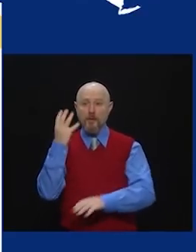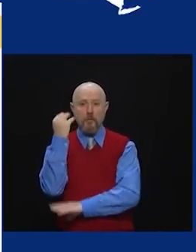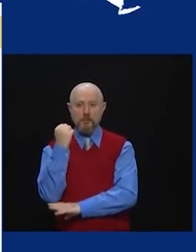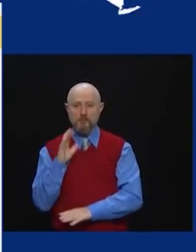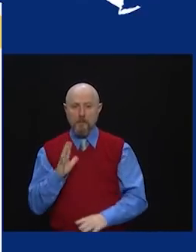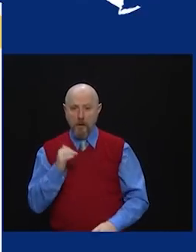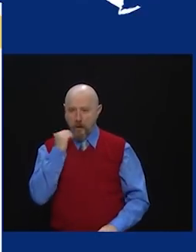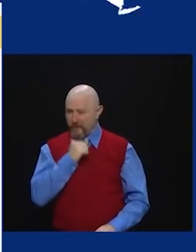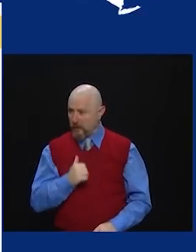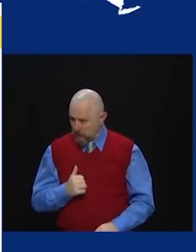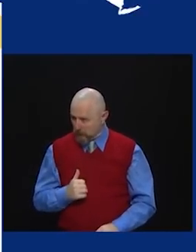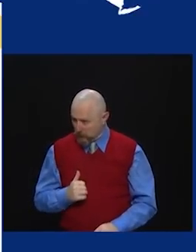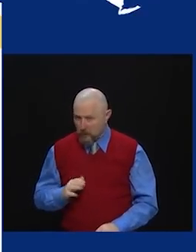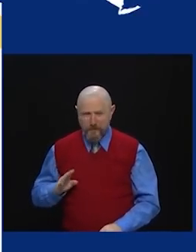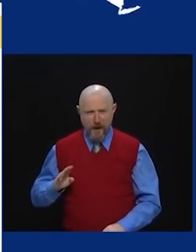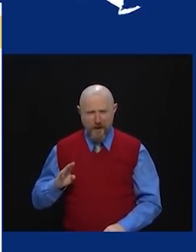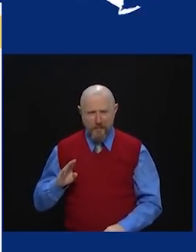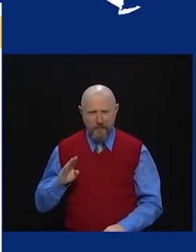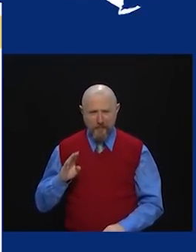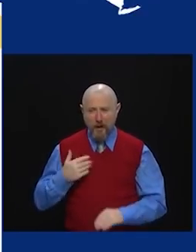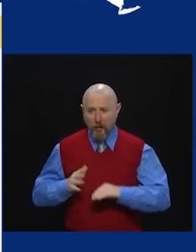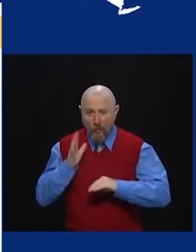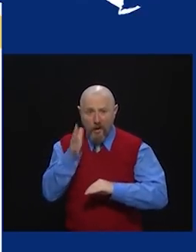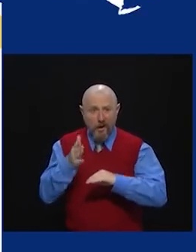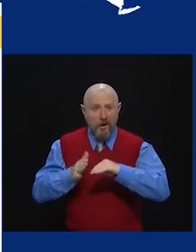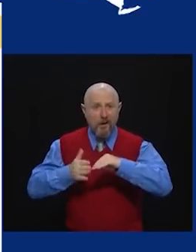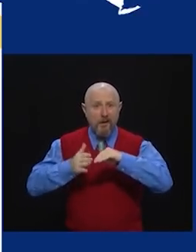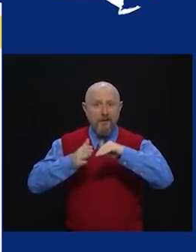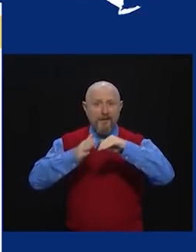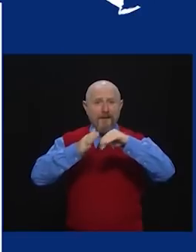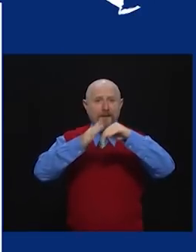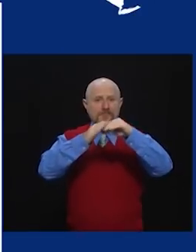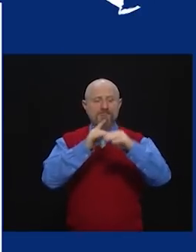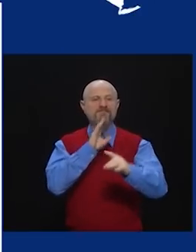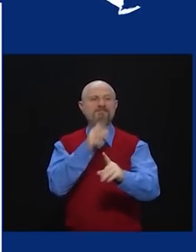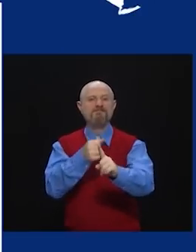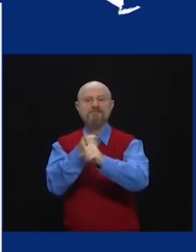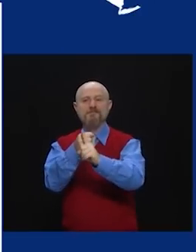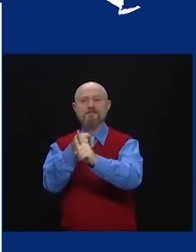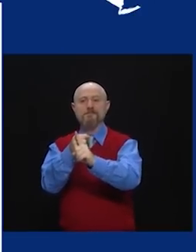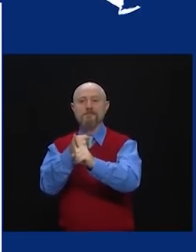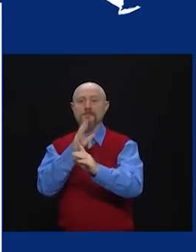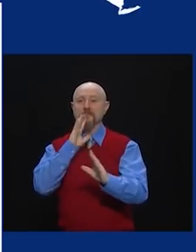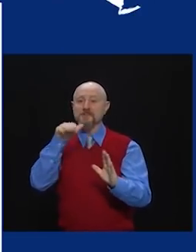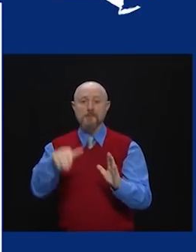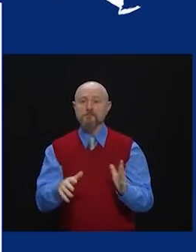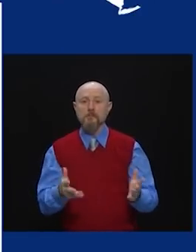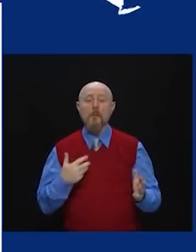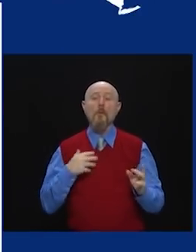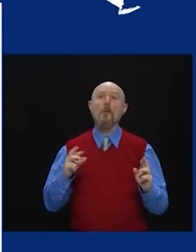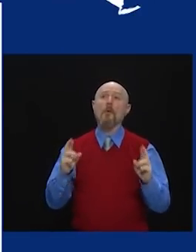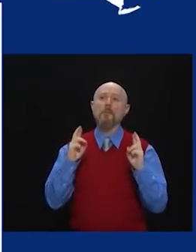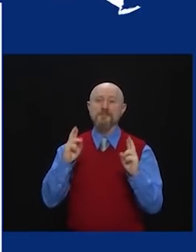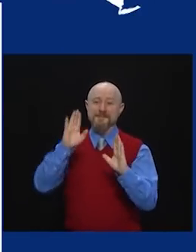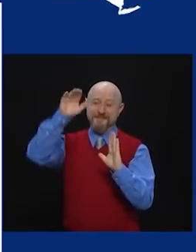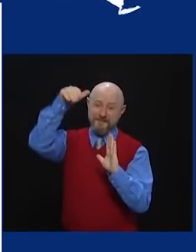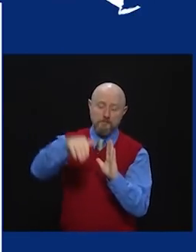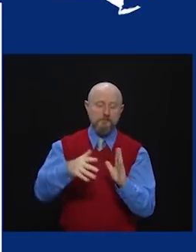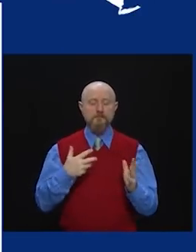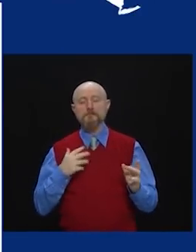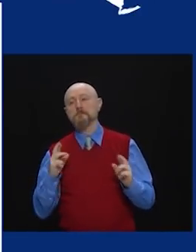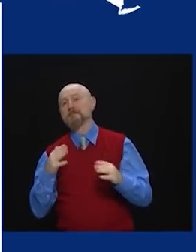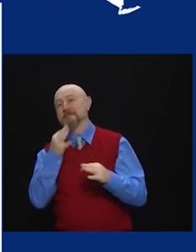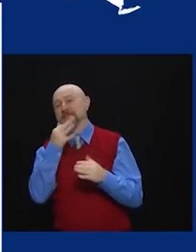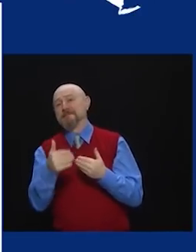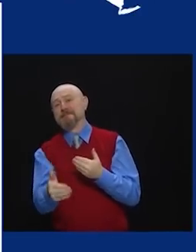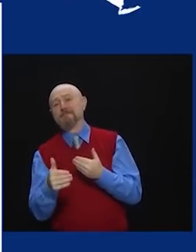so until we hit that downward trend, which we hope happens sooner than later. But we don't have a lot of precedent other than looking at what's happened in a few other